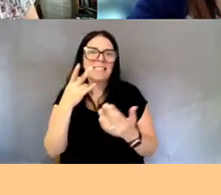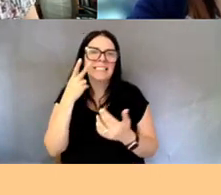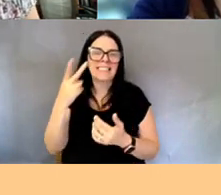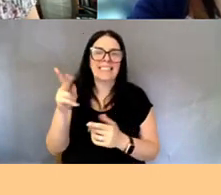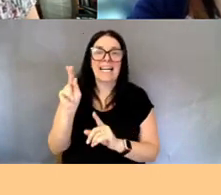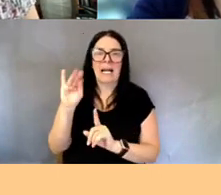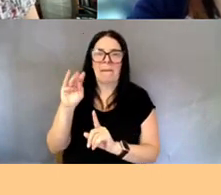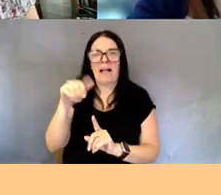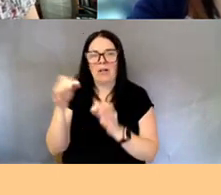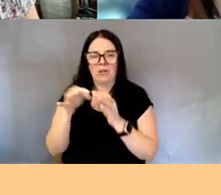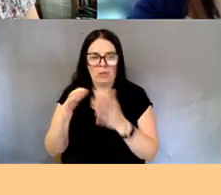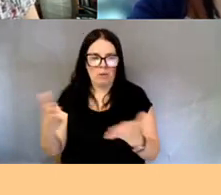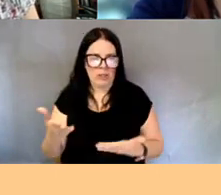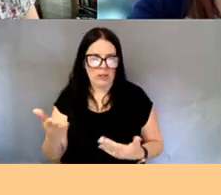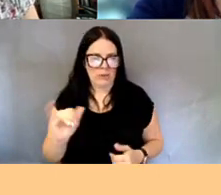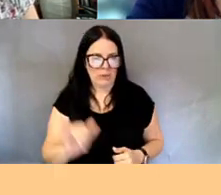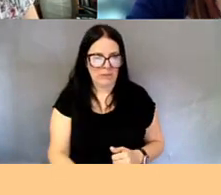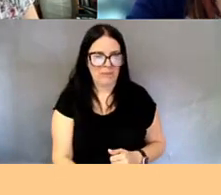Kim here as well.